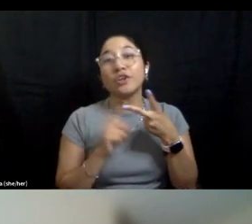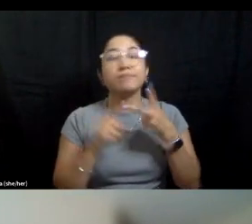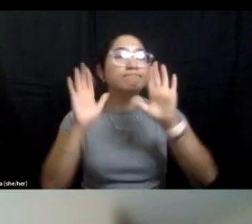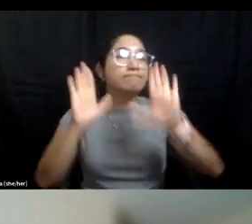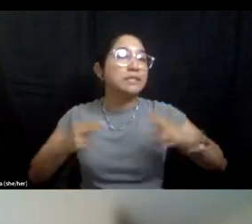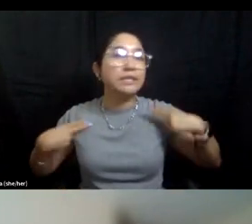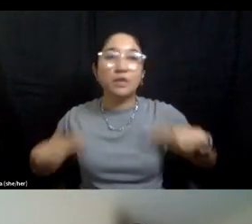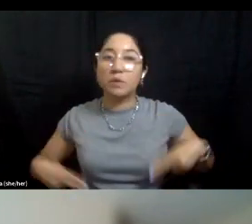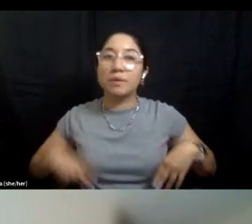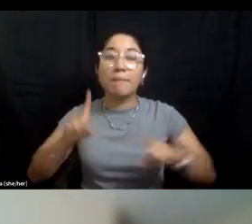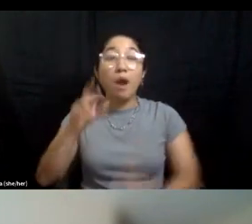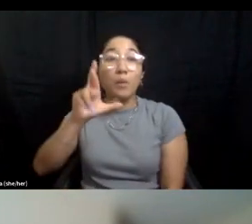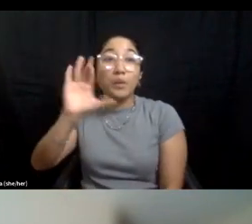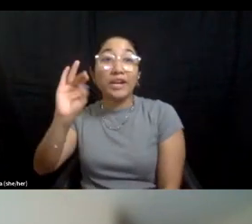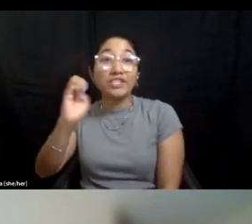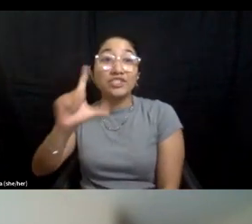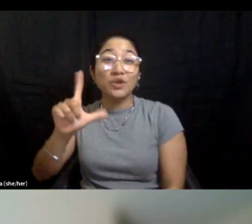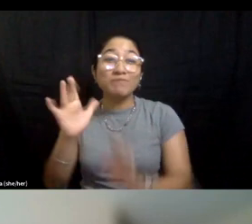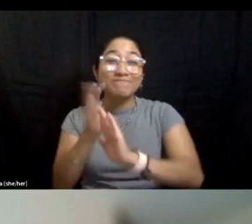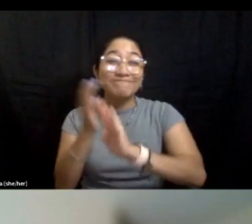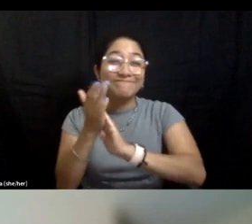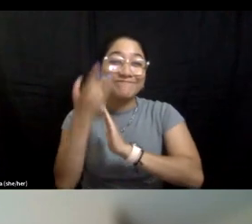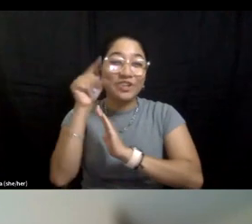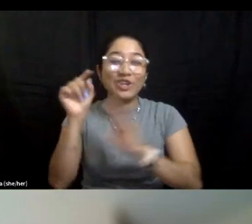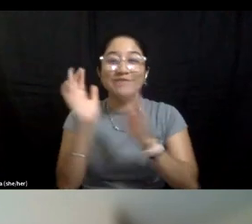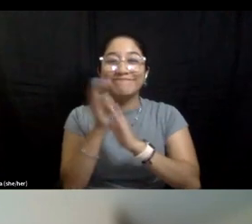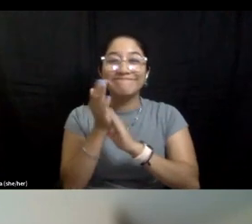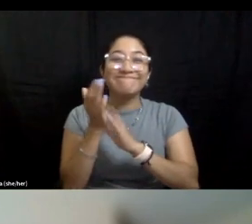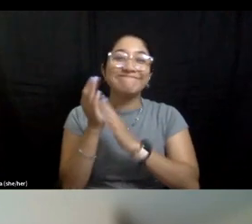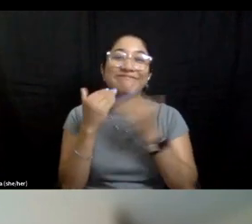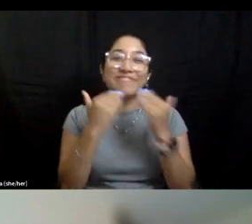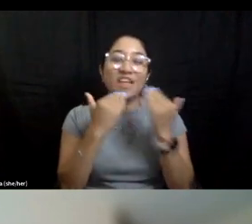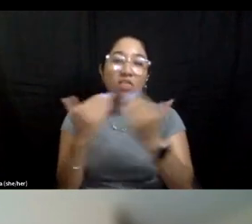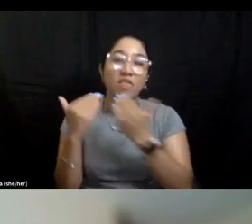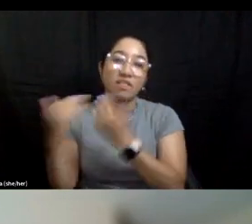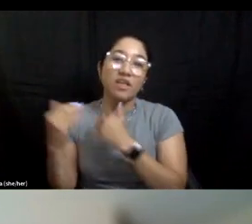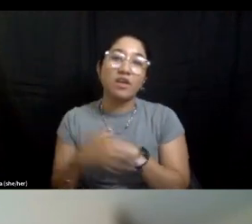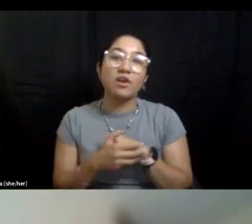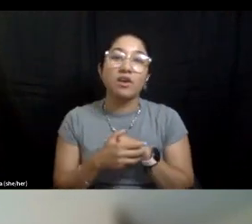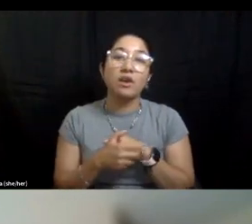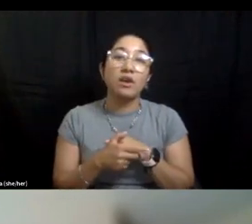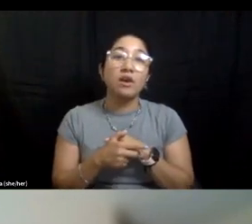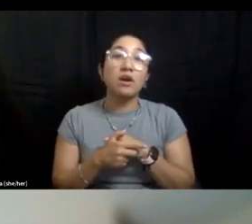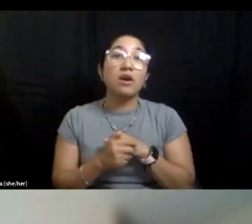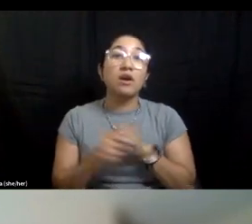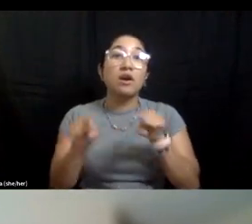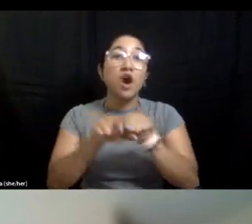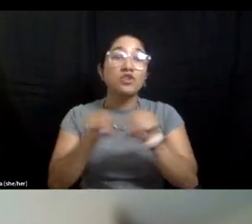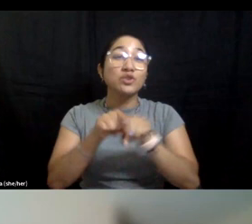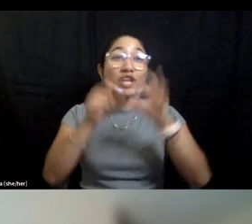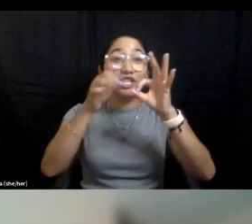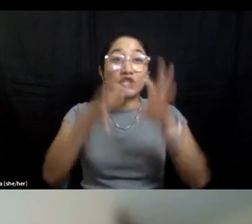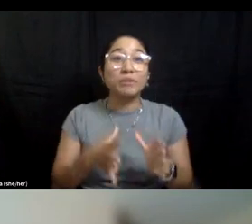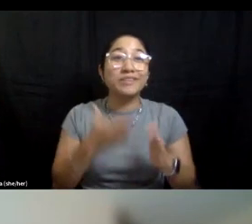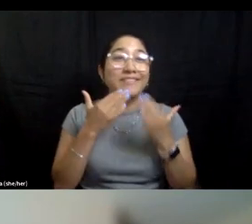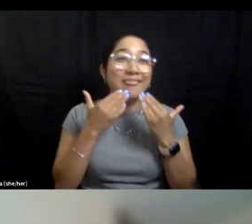Let's please give Rachel a big round of applause, everyone. Thank you, thank you, thank you, thank you, thank you. And also a big thank you to our ASL interpreters